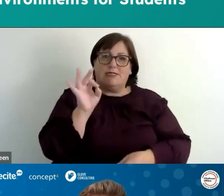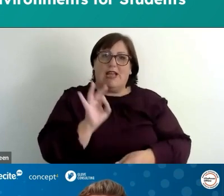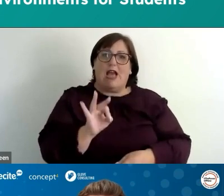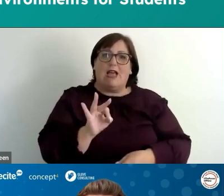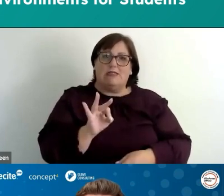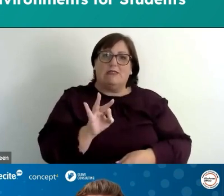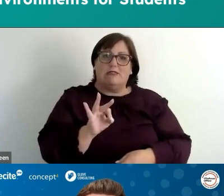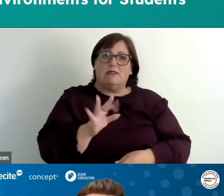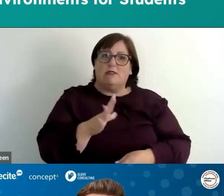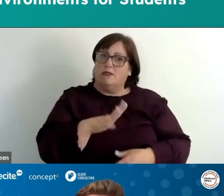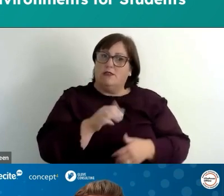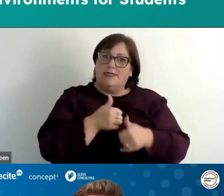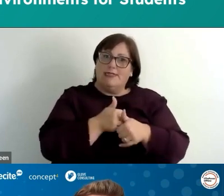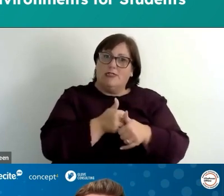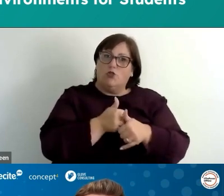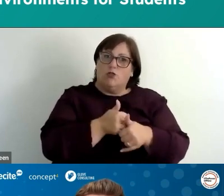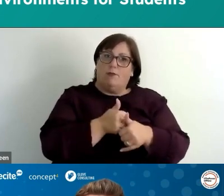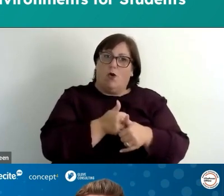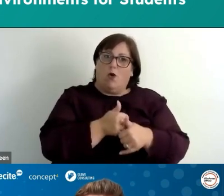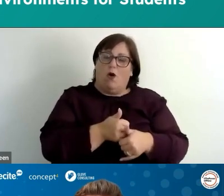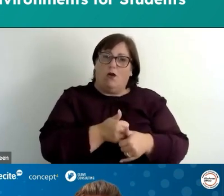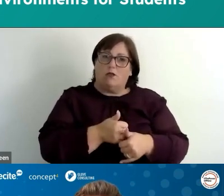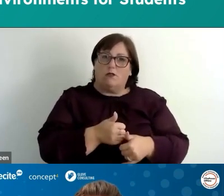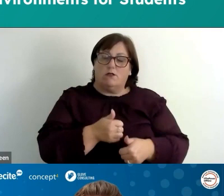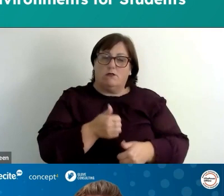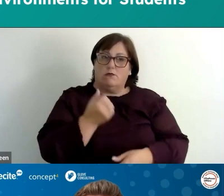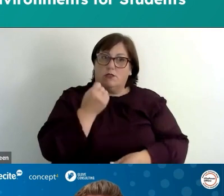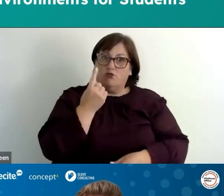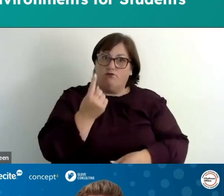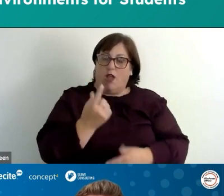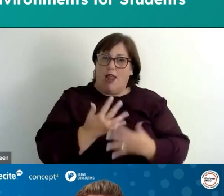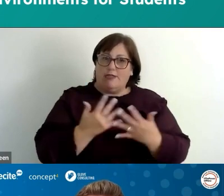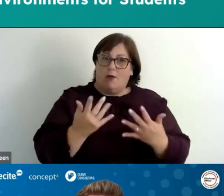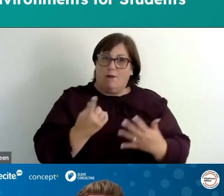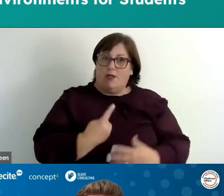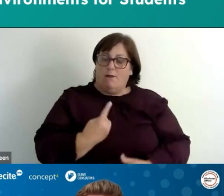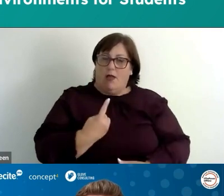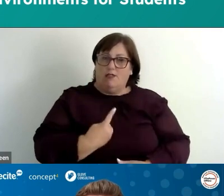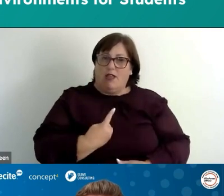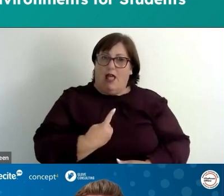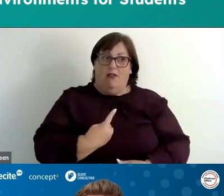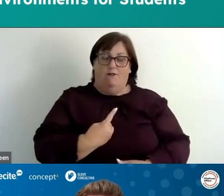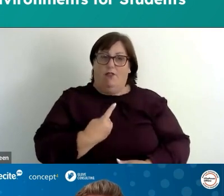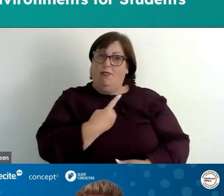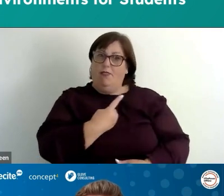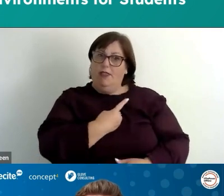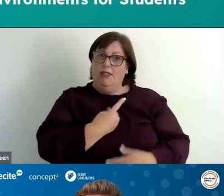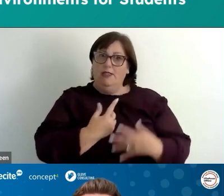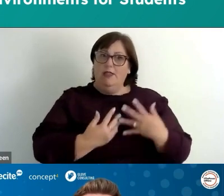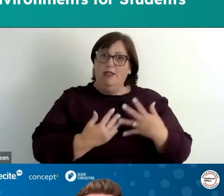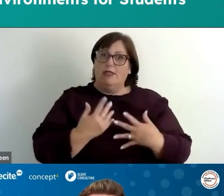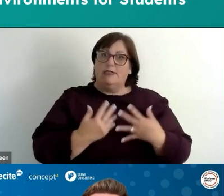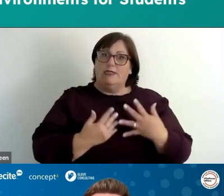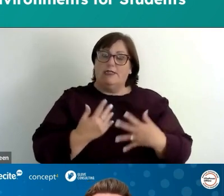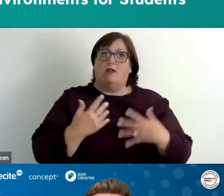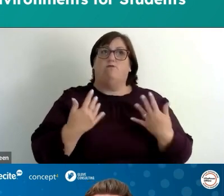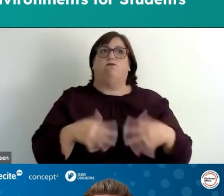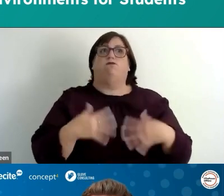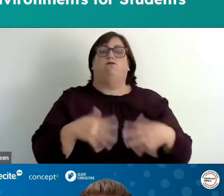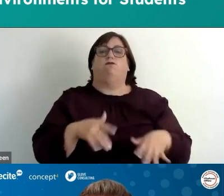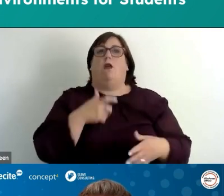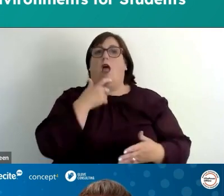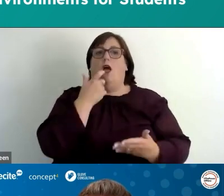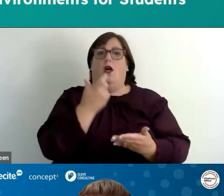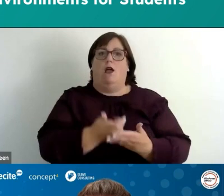support online, more than I thought once of. And I'm sure that these statistics are, sort of eye-opening for you